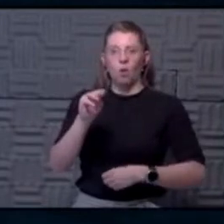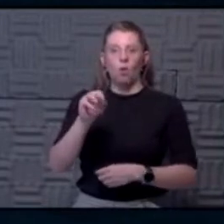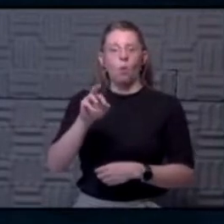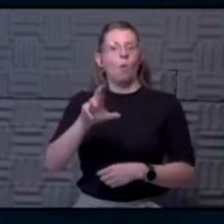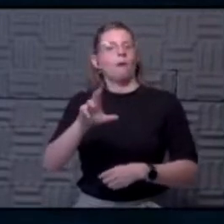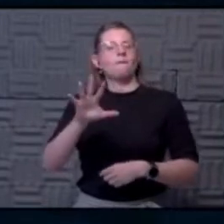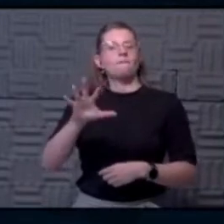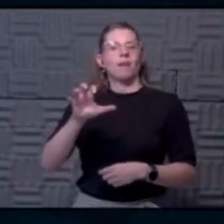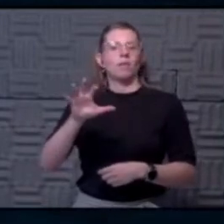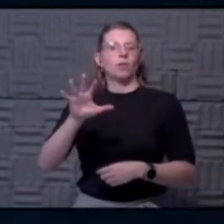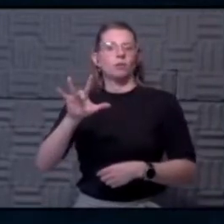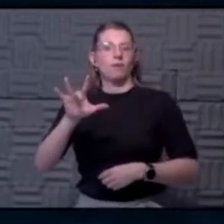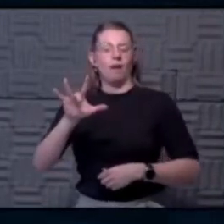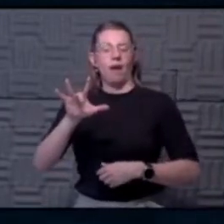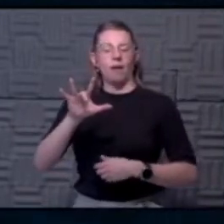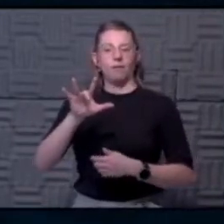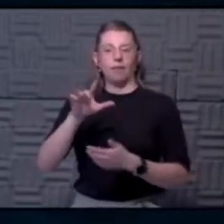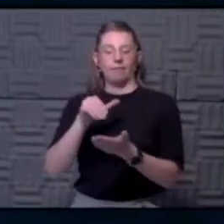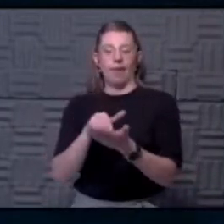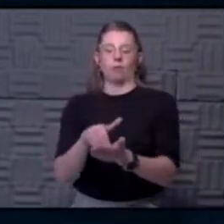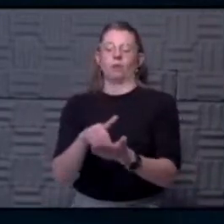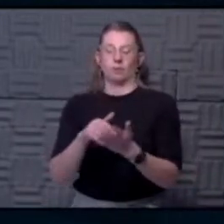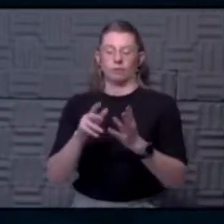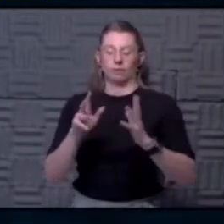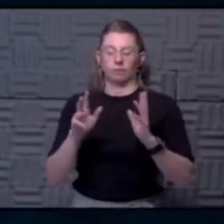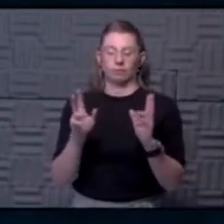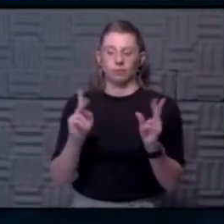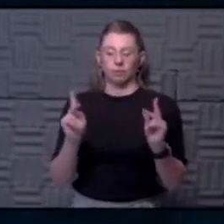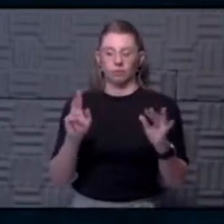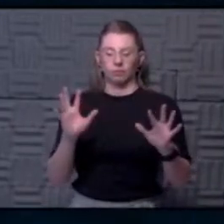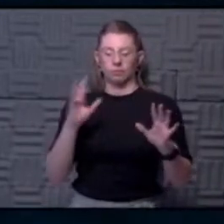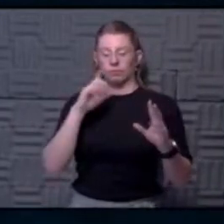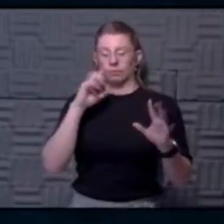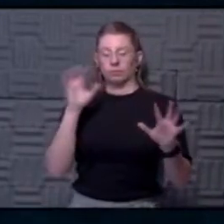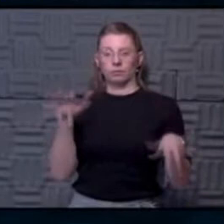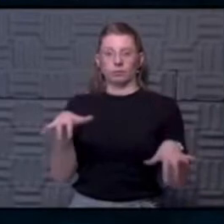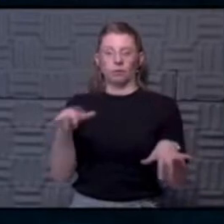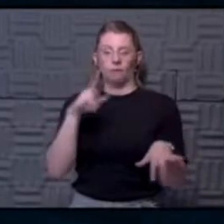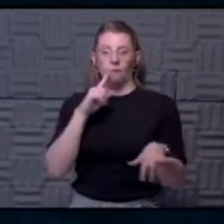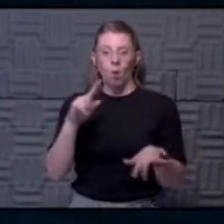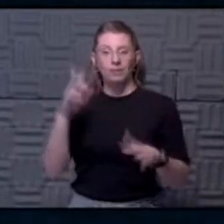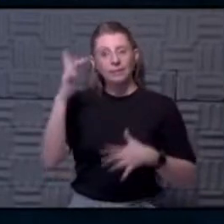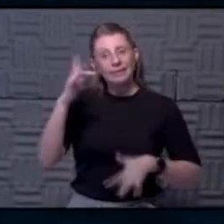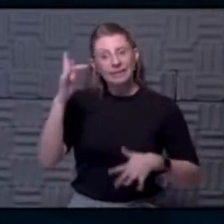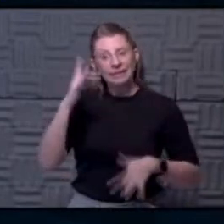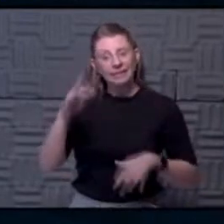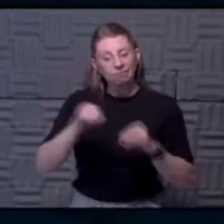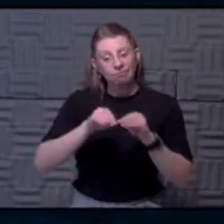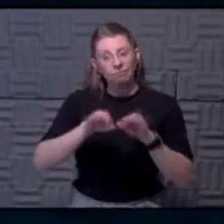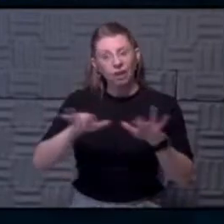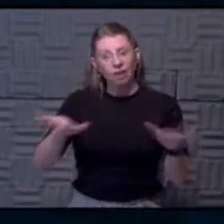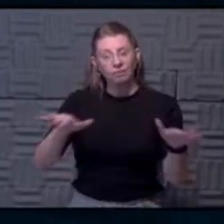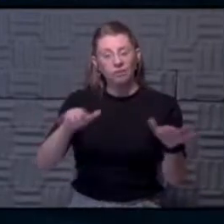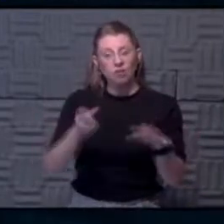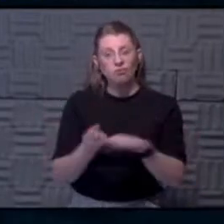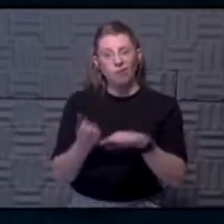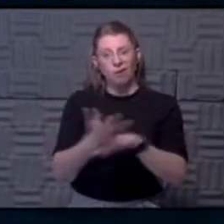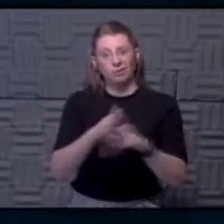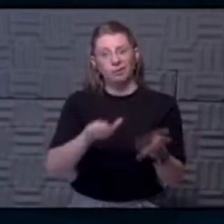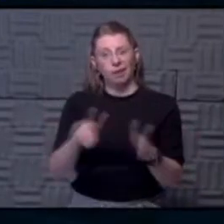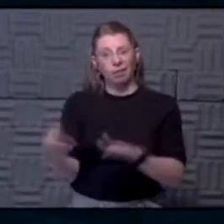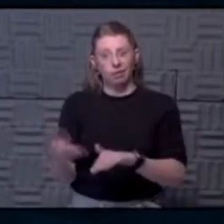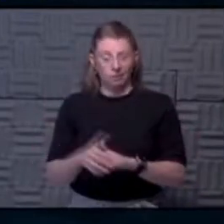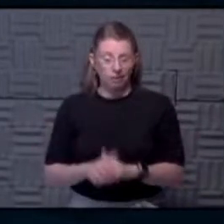are sort of staggering numbers, especially for a single disease. So much more than any other disease in that same time frame.